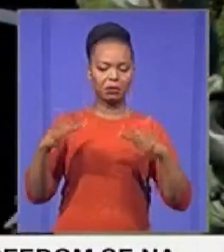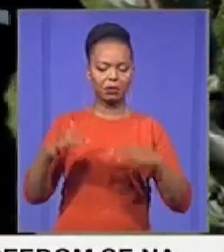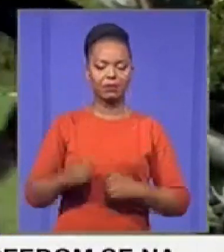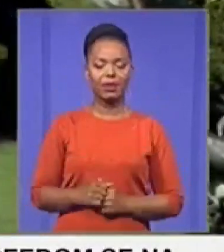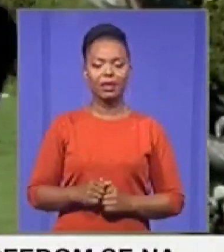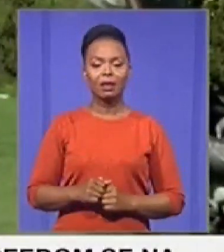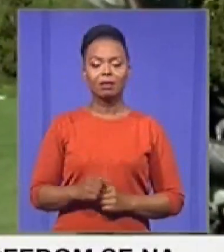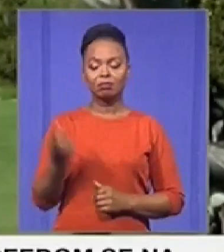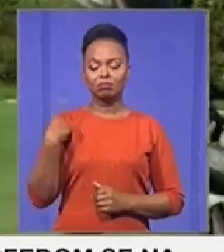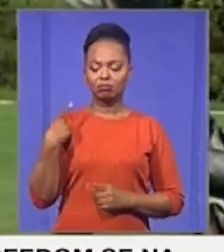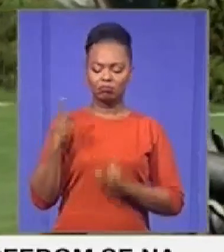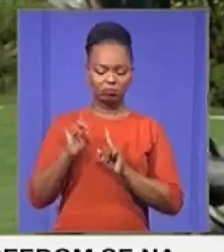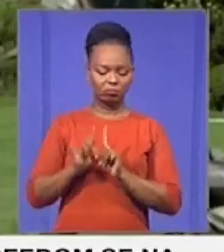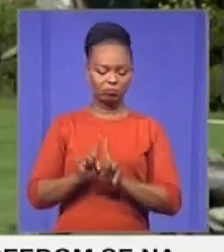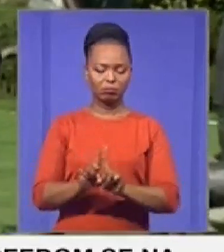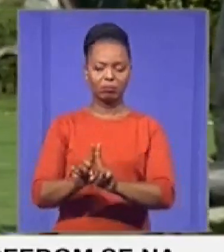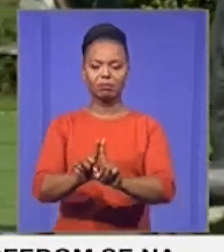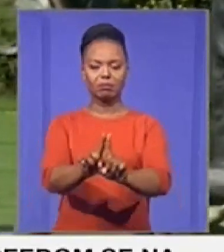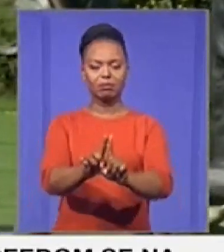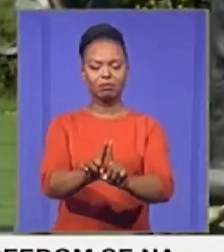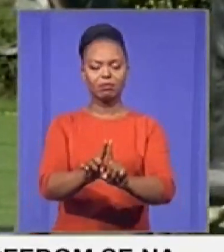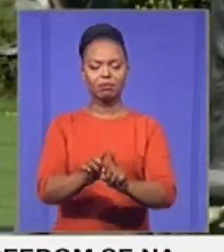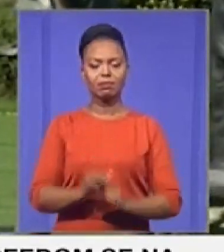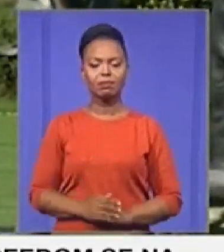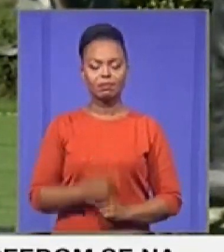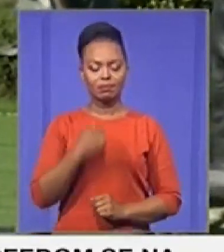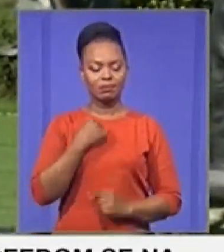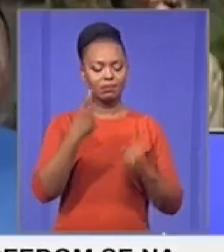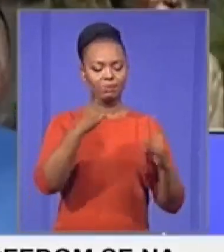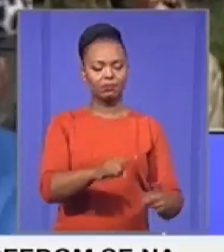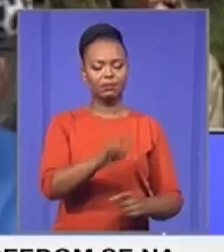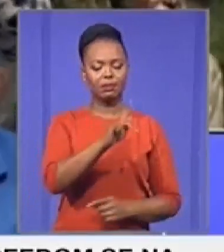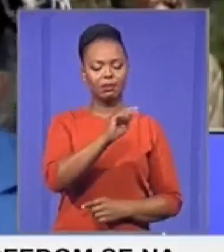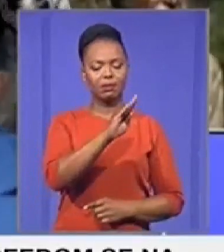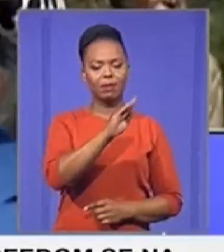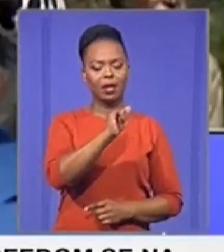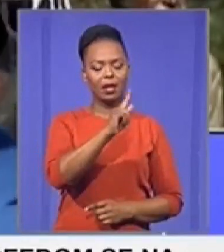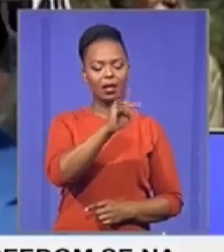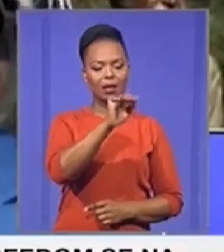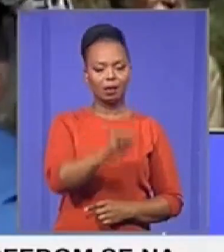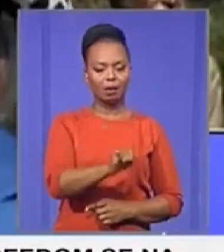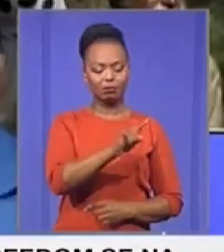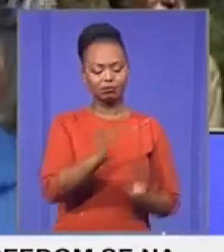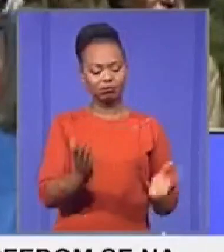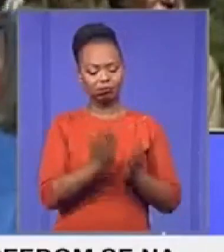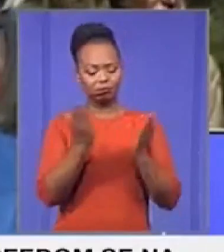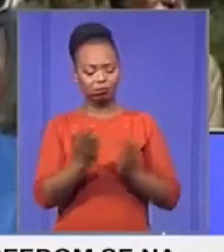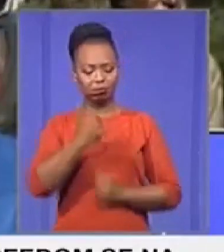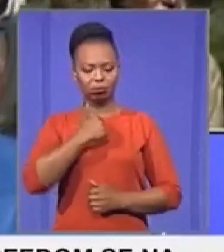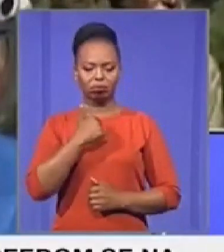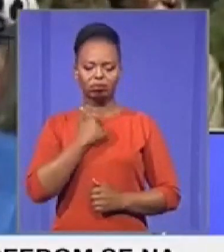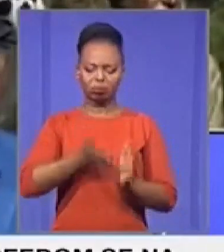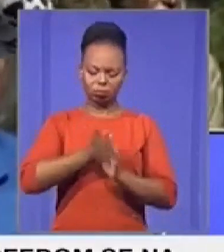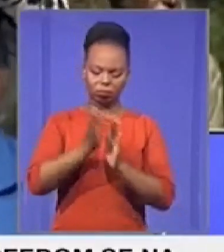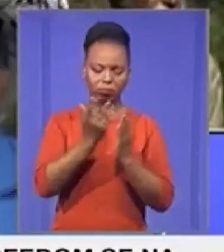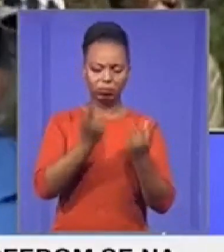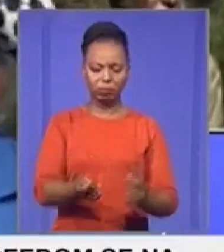we went forward. I went to Baleka and Bete. She encouraged me. She said, go for